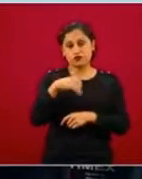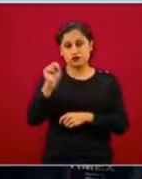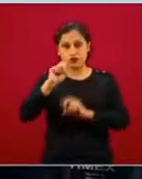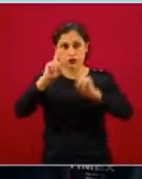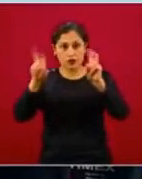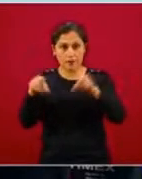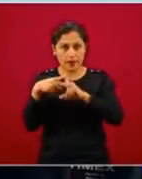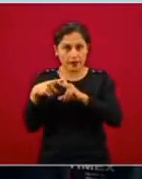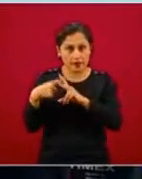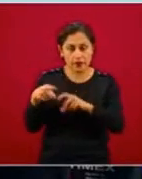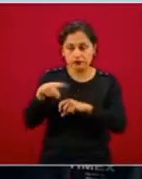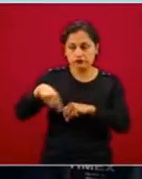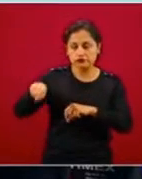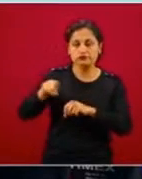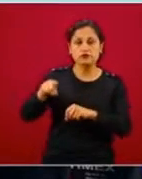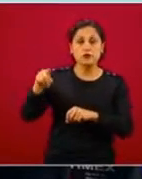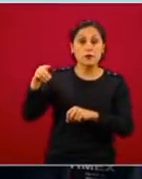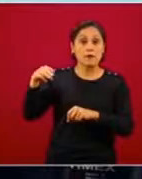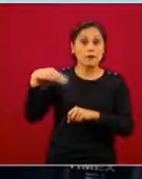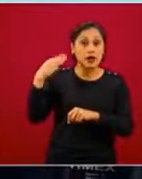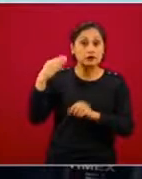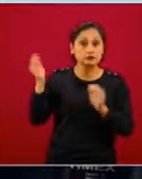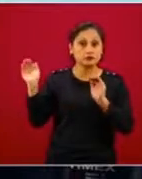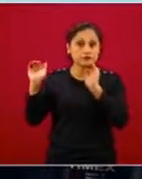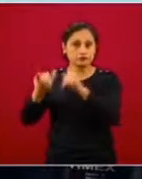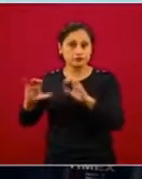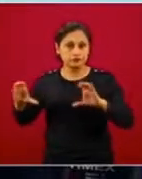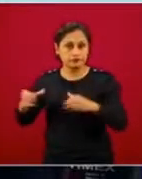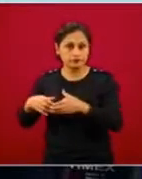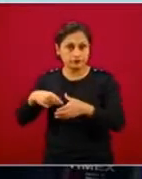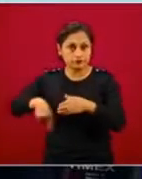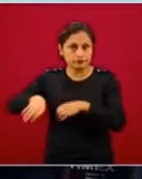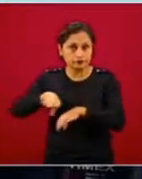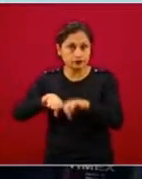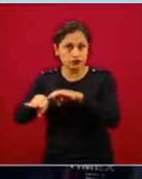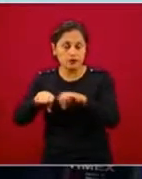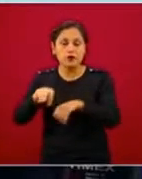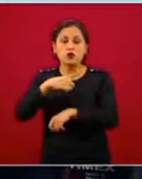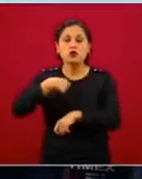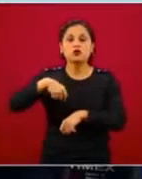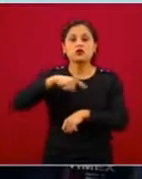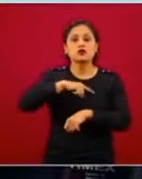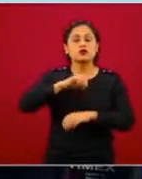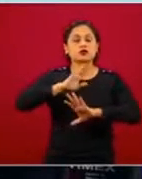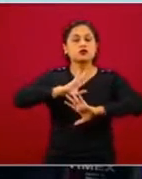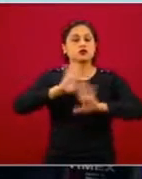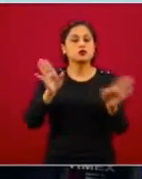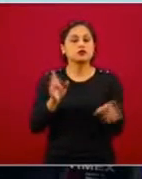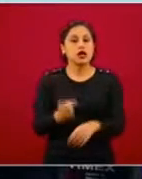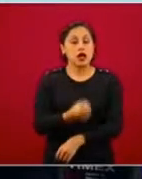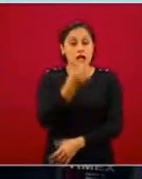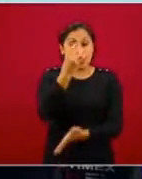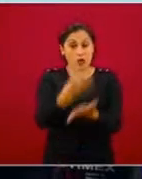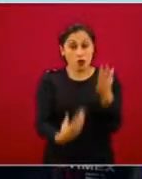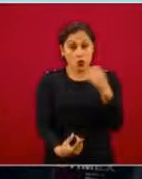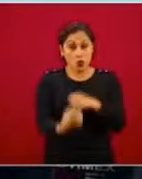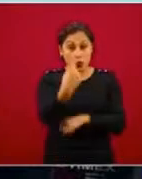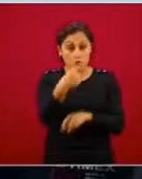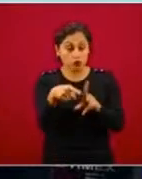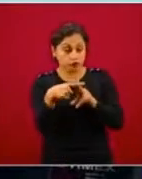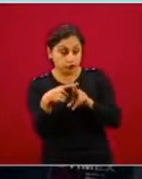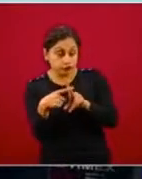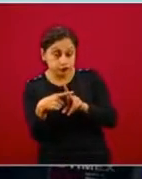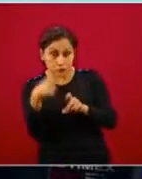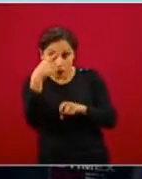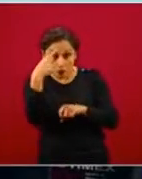marzo al In trabajo, March, we had the mathematicians desistimos de working on intentar this. tener una sola predicción para And todo el we país. can't have Lo que tenemos